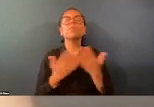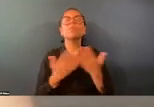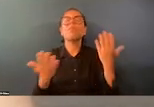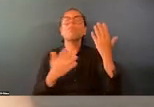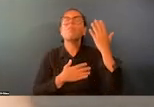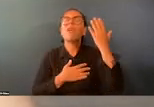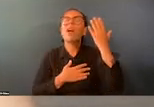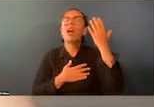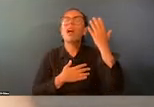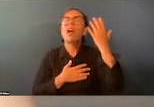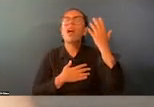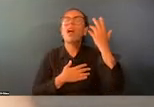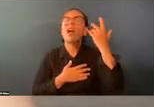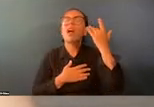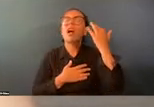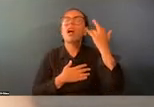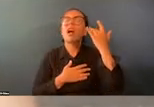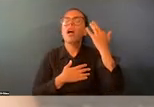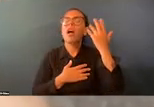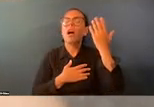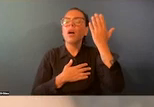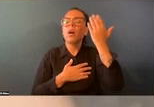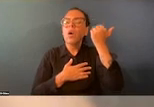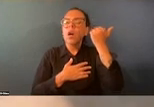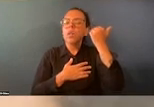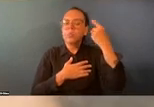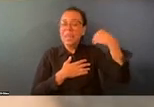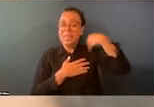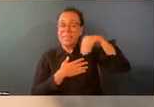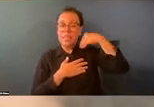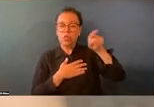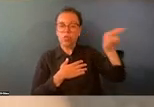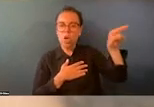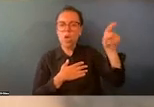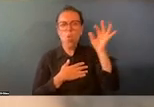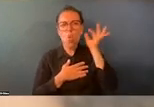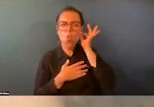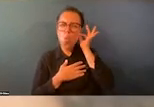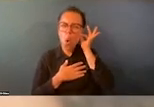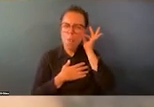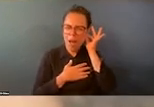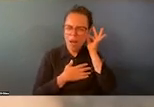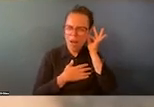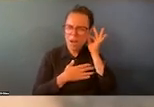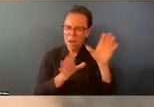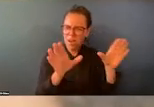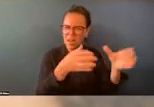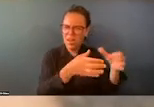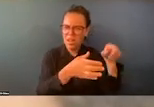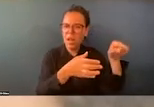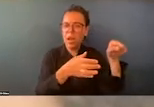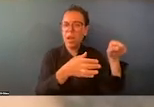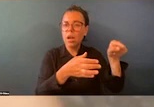find women in the for example in Tajikistan who is at